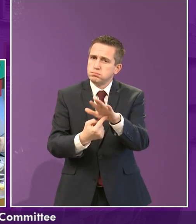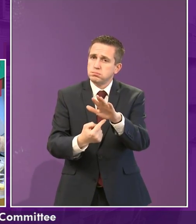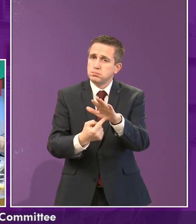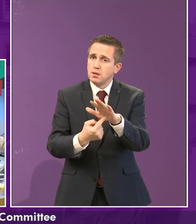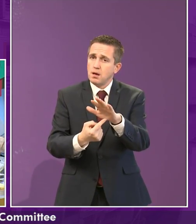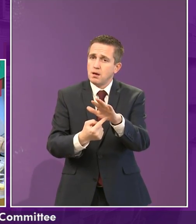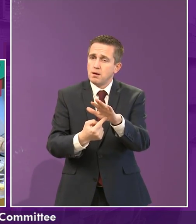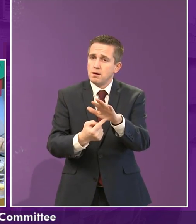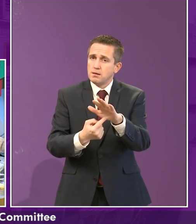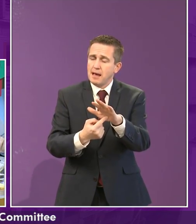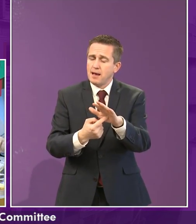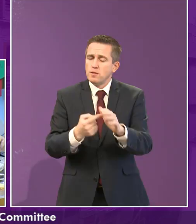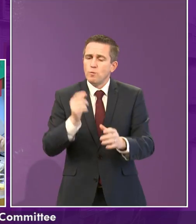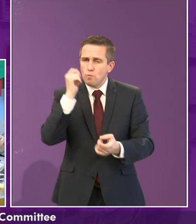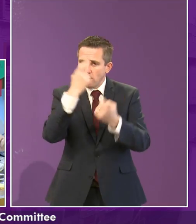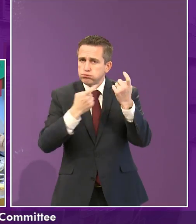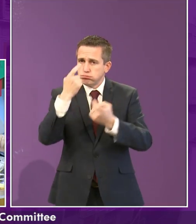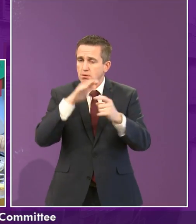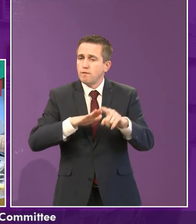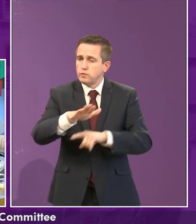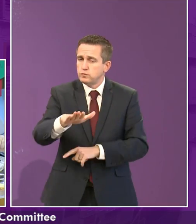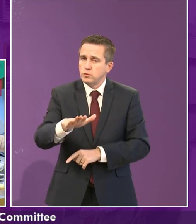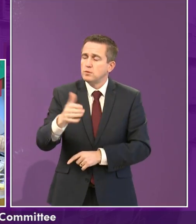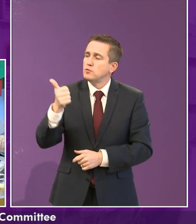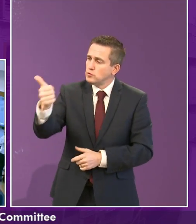got Sean's taking lots of notes so that we can take forward some of that work. So thank you so much. And I'll close this.